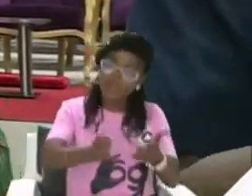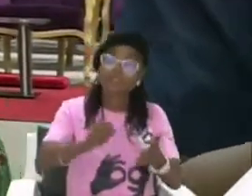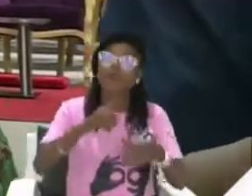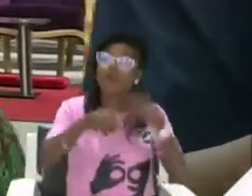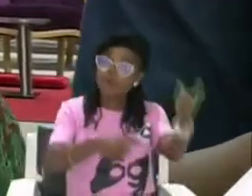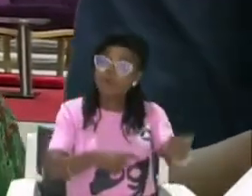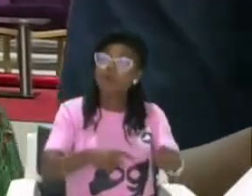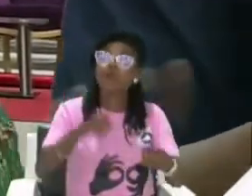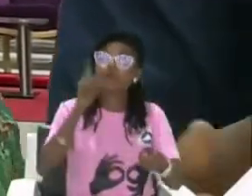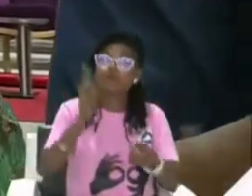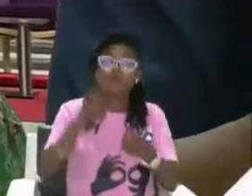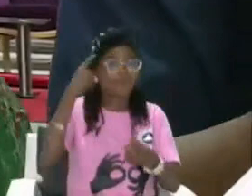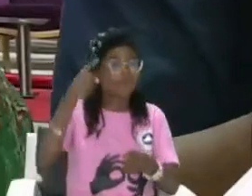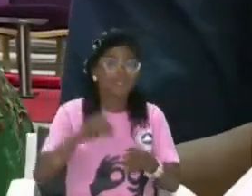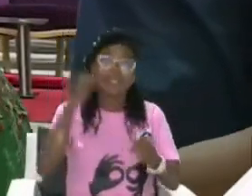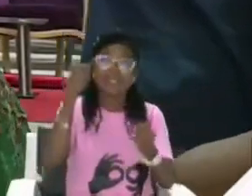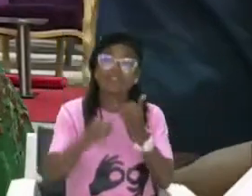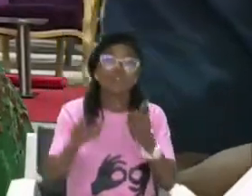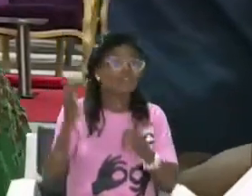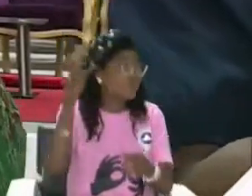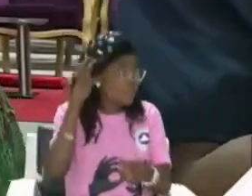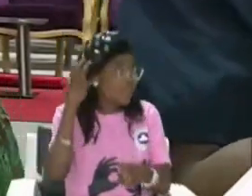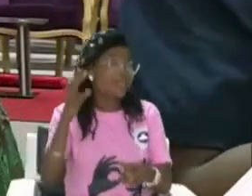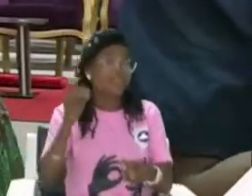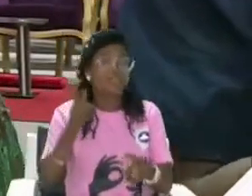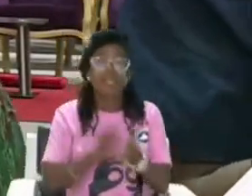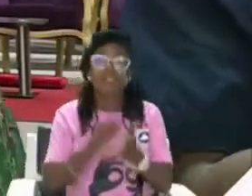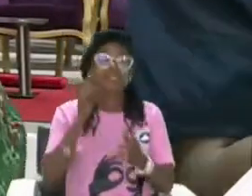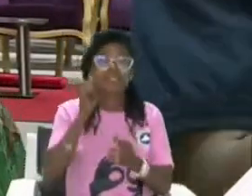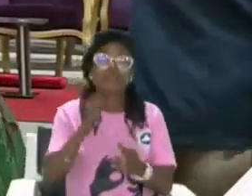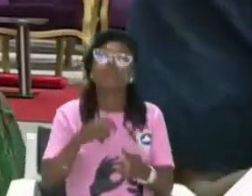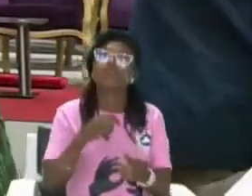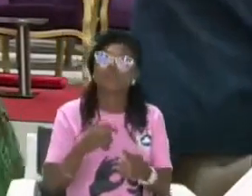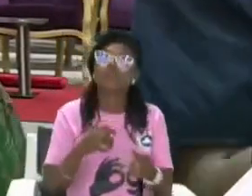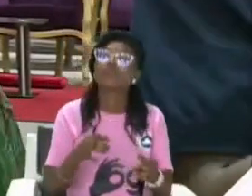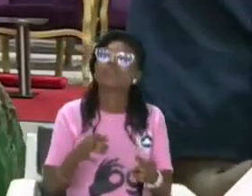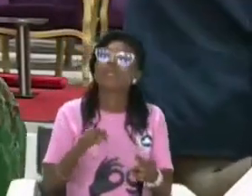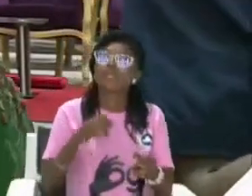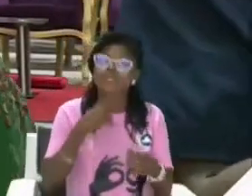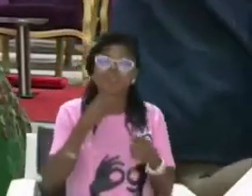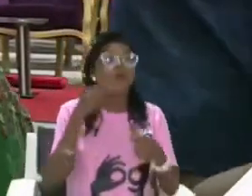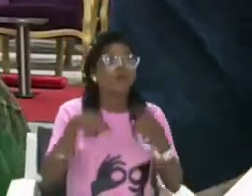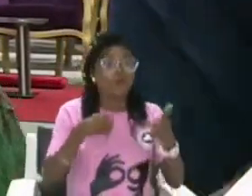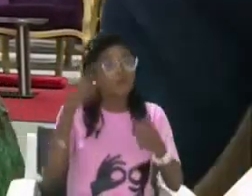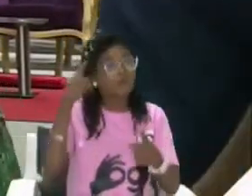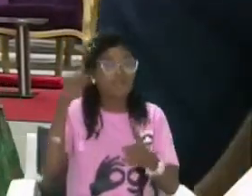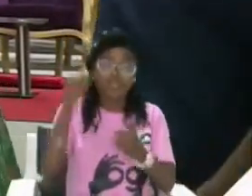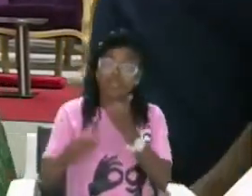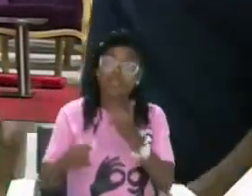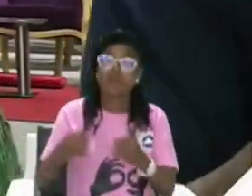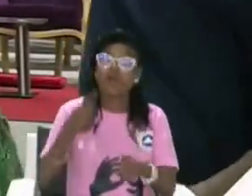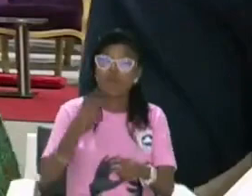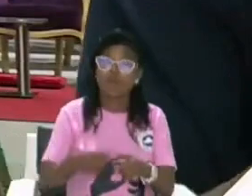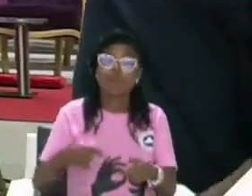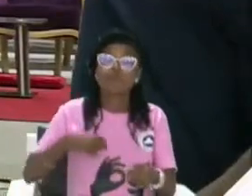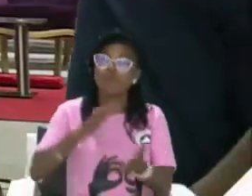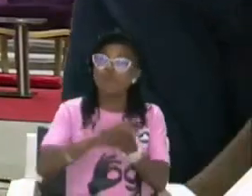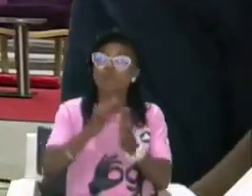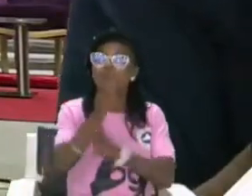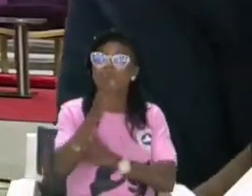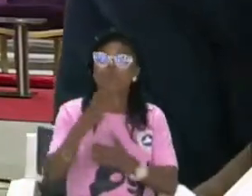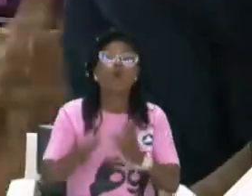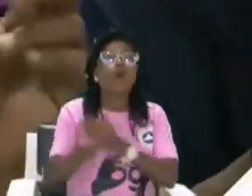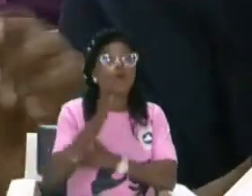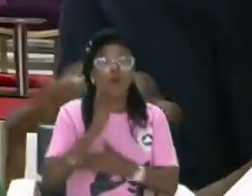When I got home, my husband said, did you hear that testimony? I said, yes, sir. He said, we are going for the last one. I said, but we have spent a lot. He said, don't worry, God